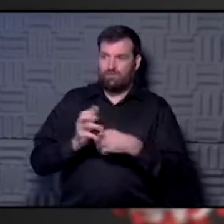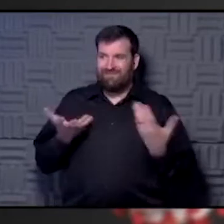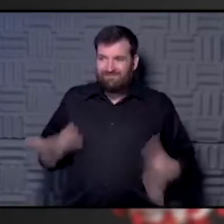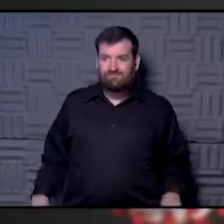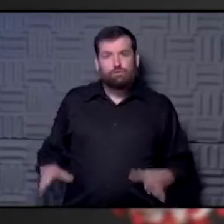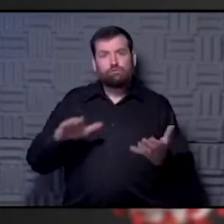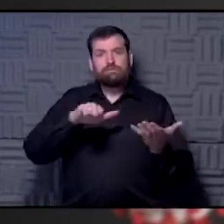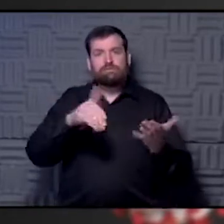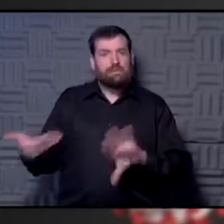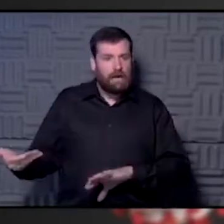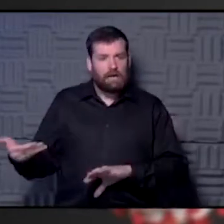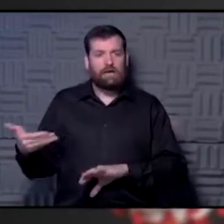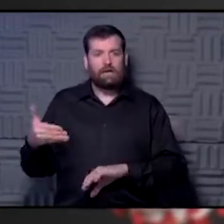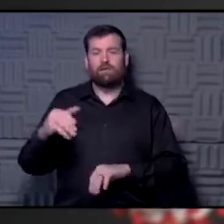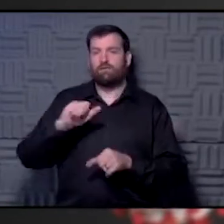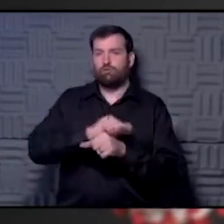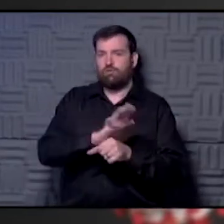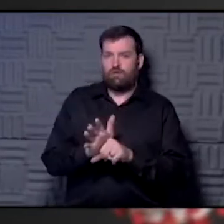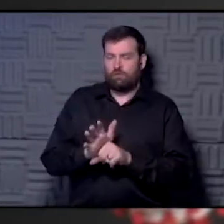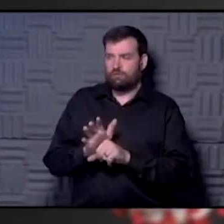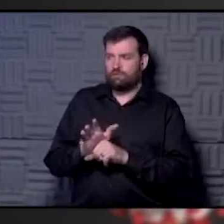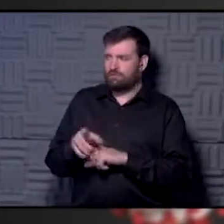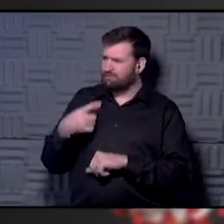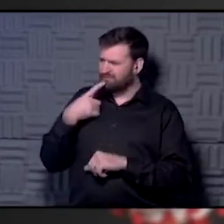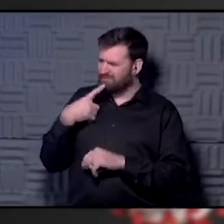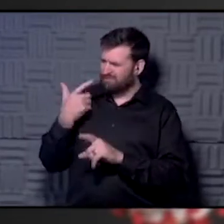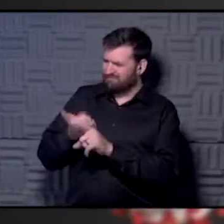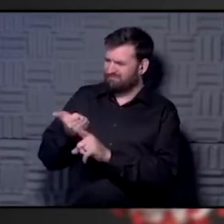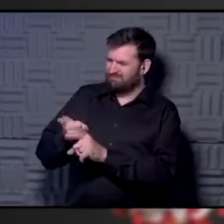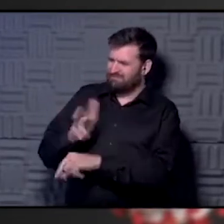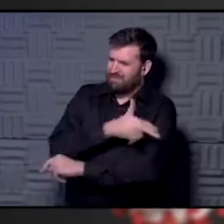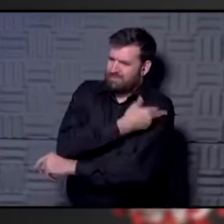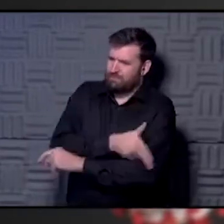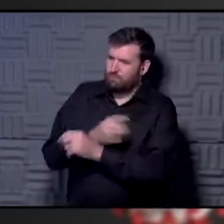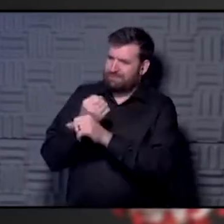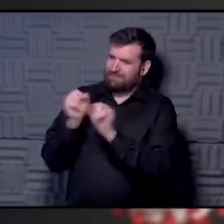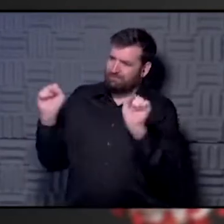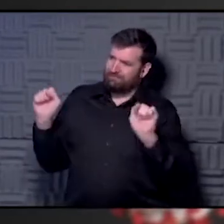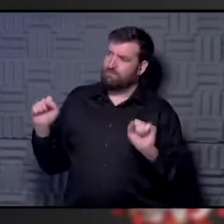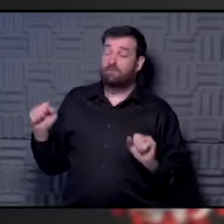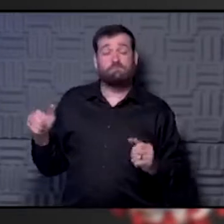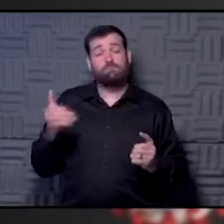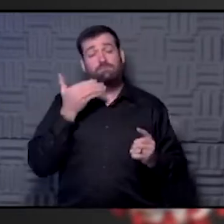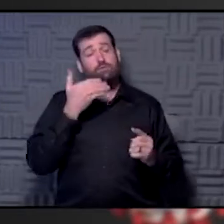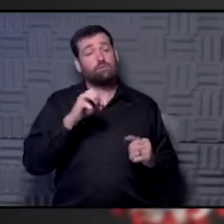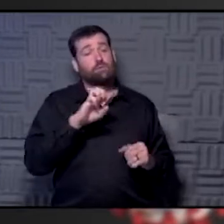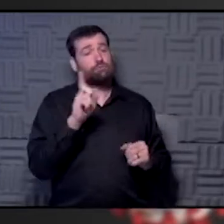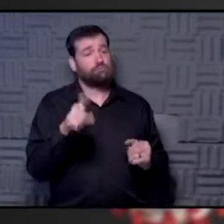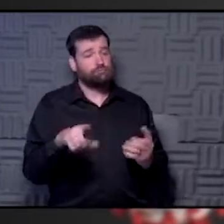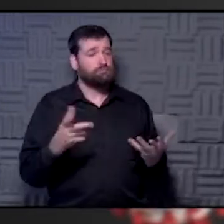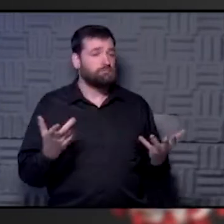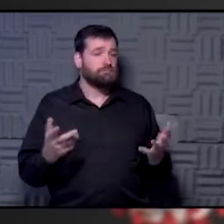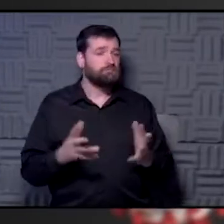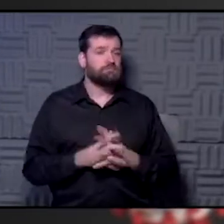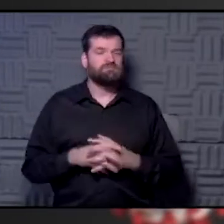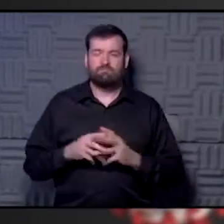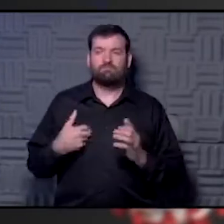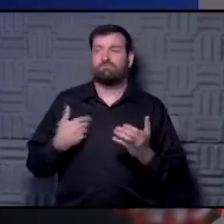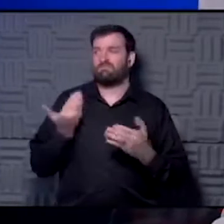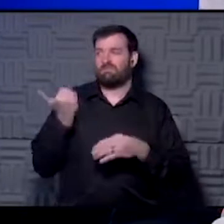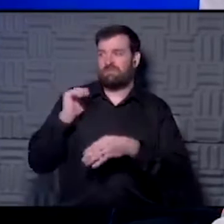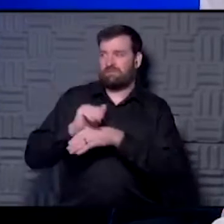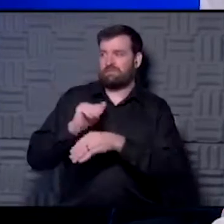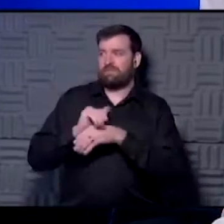How can you say hospitals are safe? Yeah, that's a great question. And, we try to get these the day before we get them. So I was reading a lot last